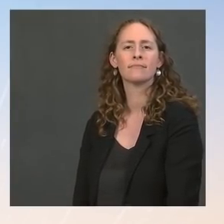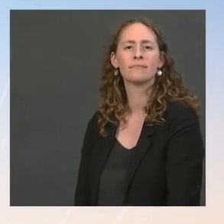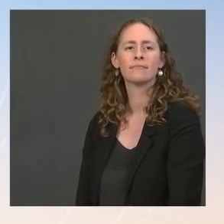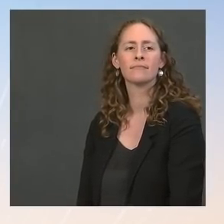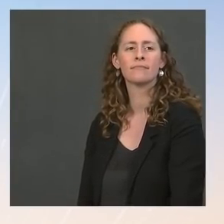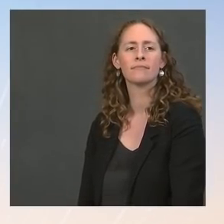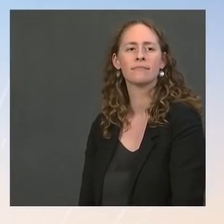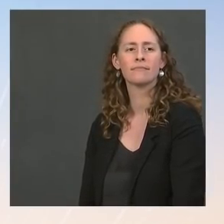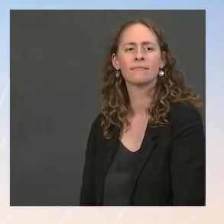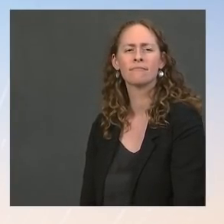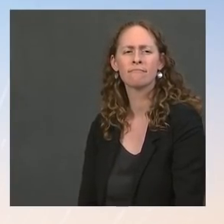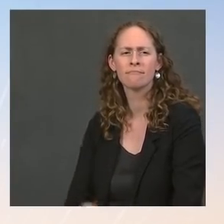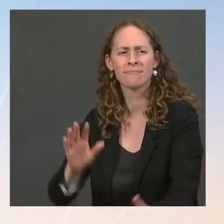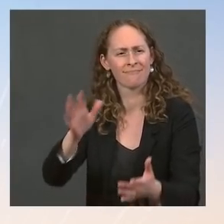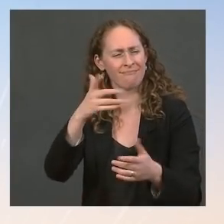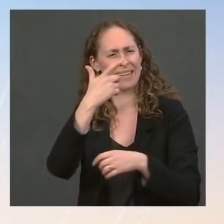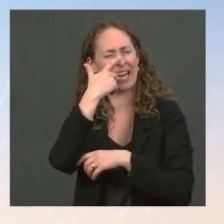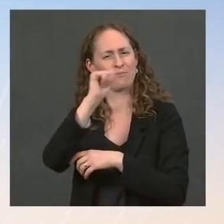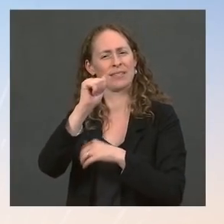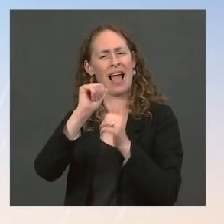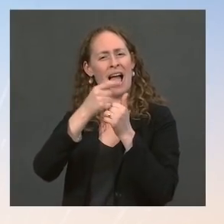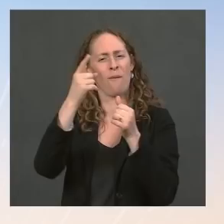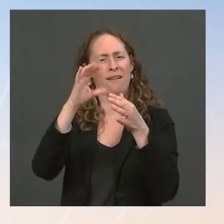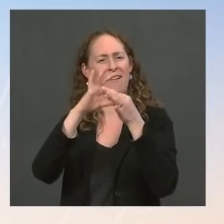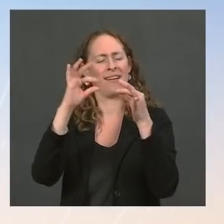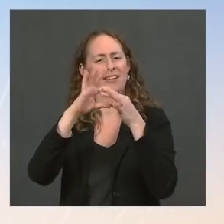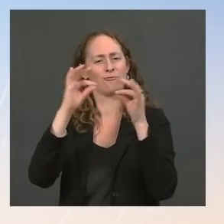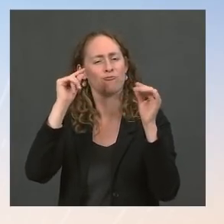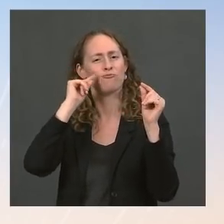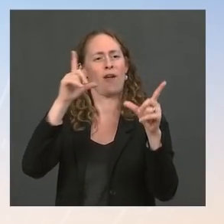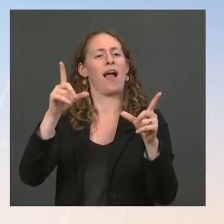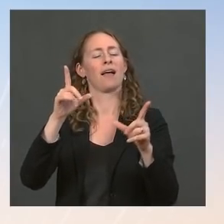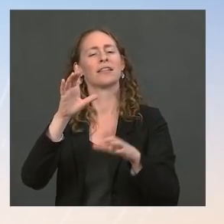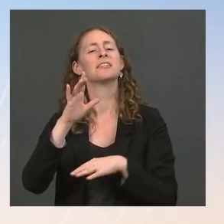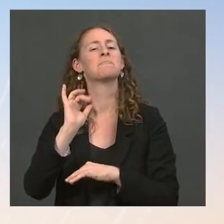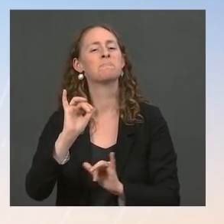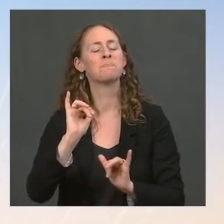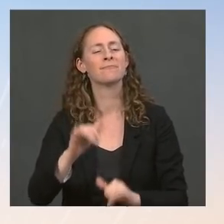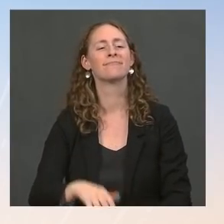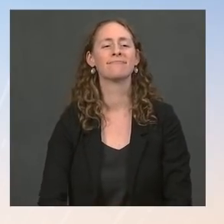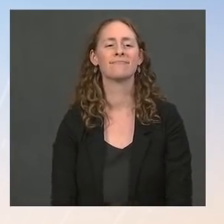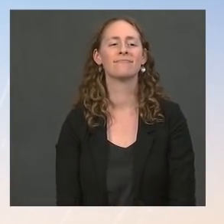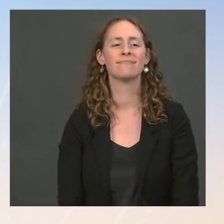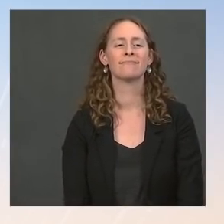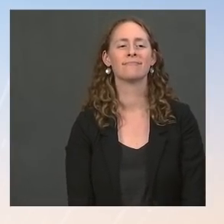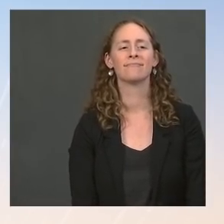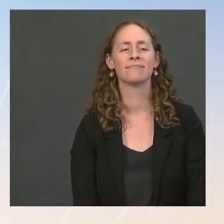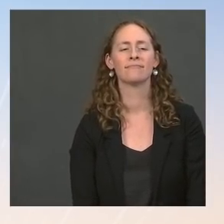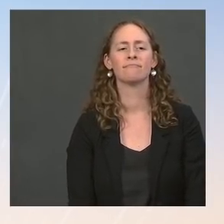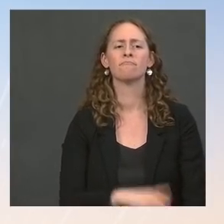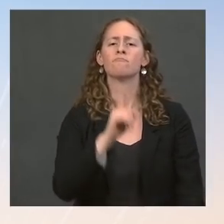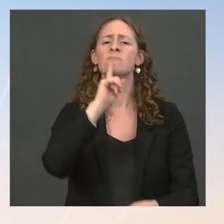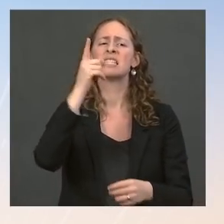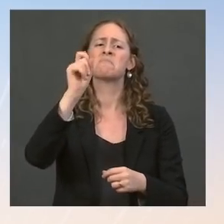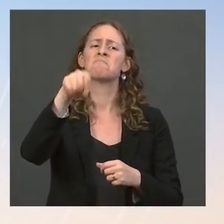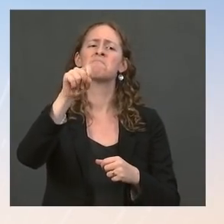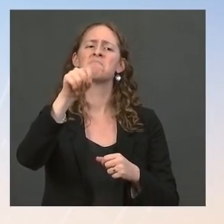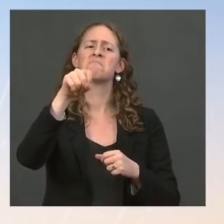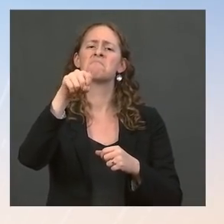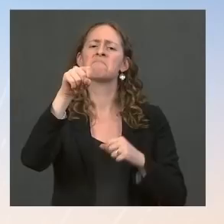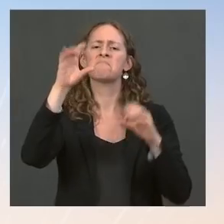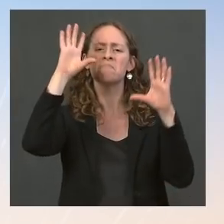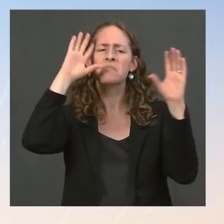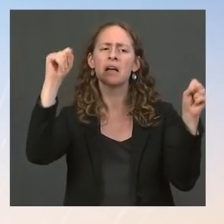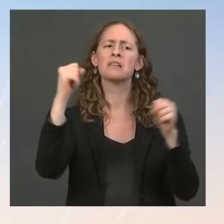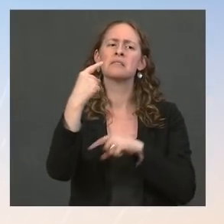Surprised is an interesting way to phrase the question. I understand it. Look, I think he's disappointed. more than